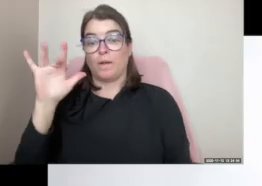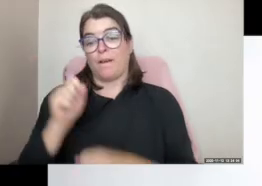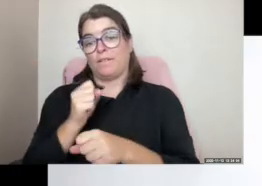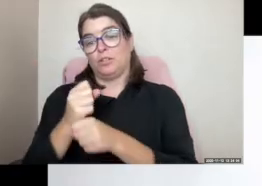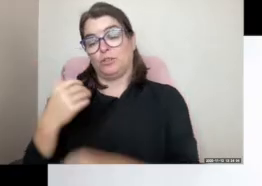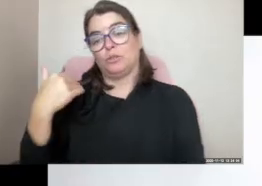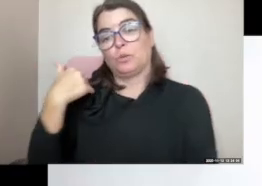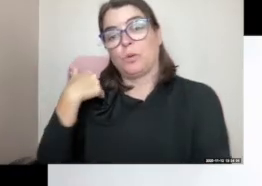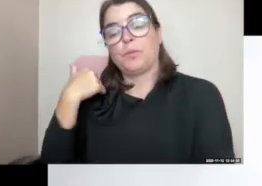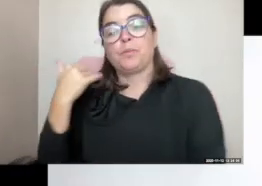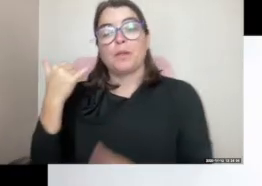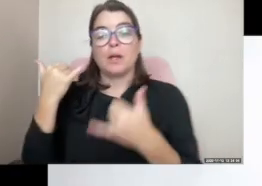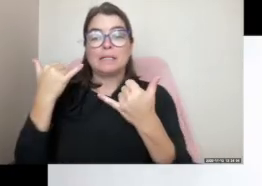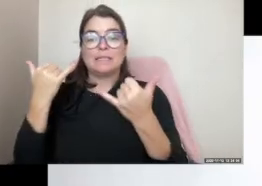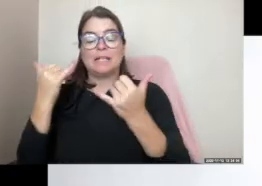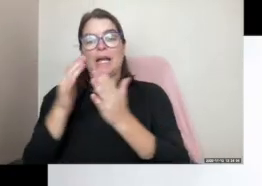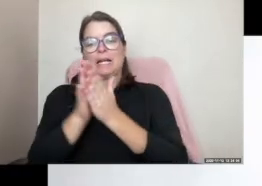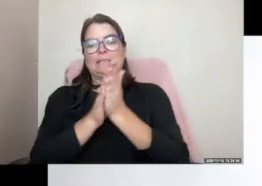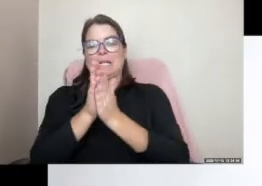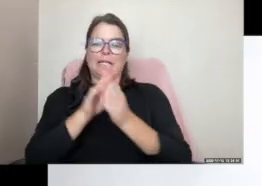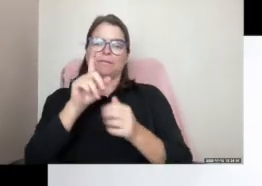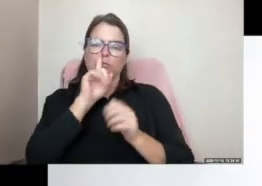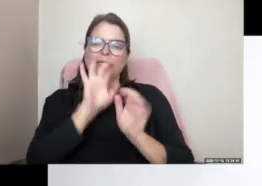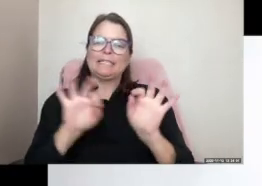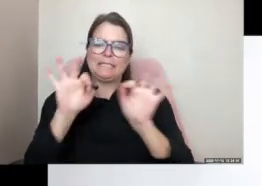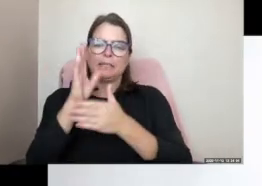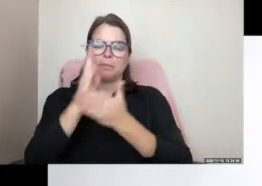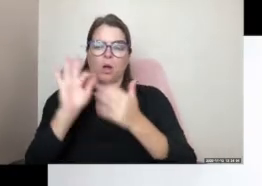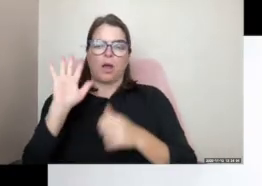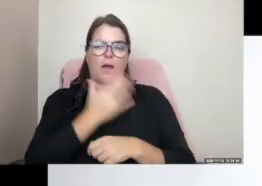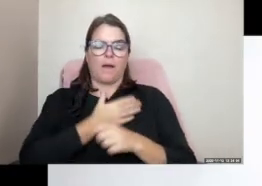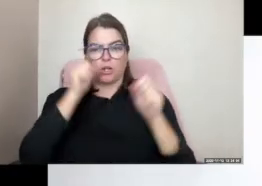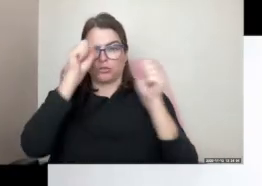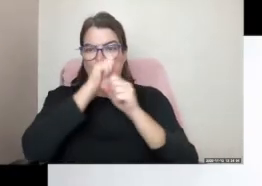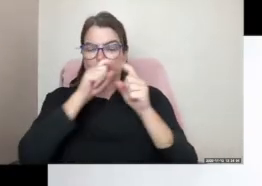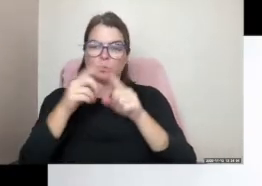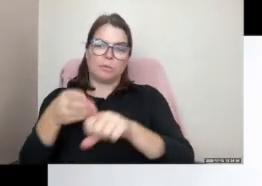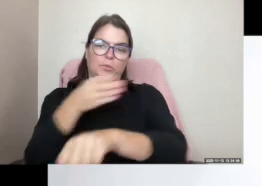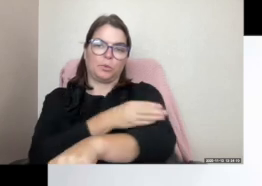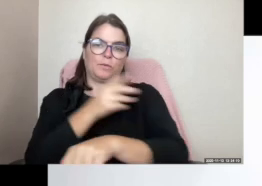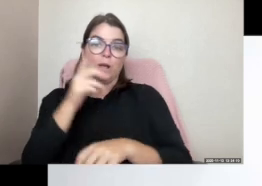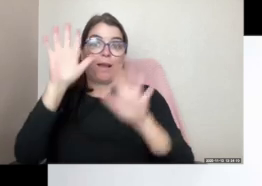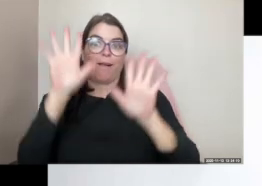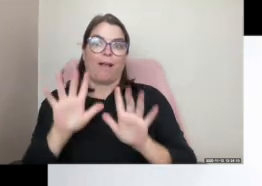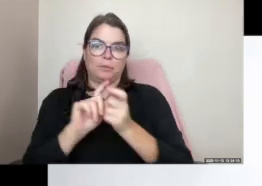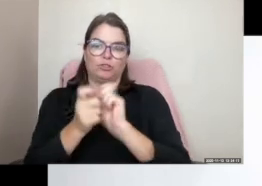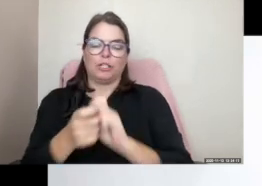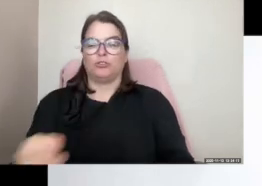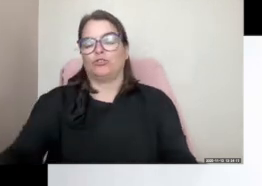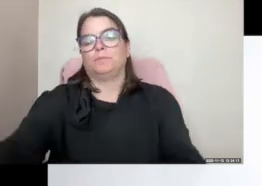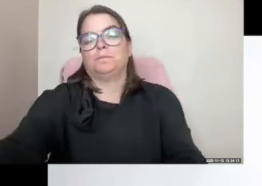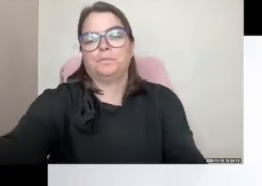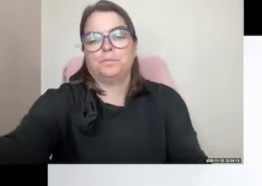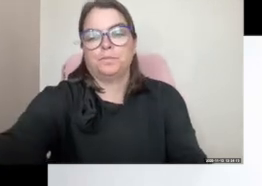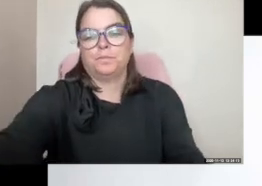the concept of how incentives can help us to improve air quality. That was over 25 years ago, and